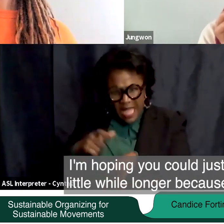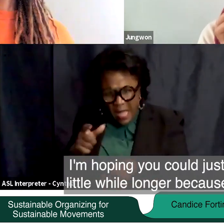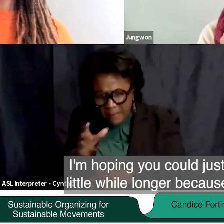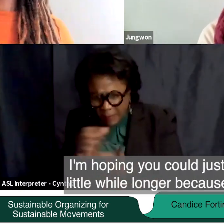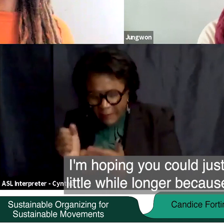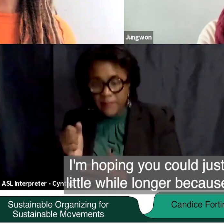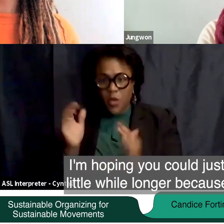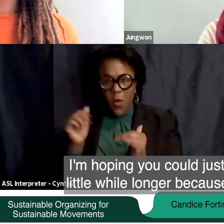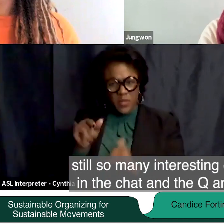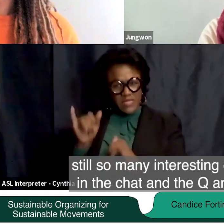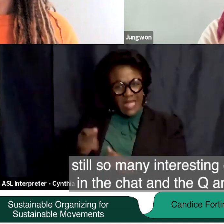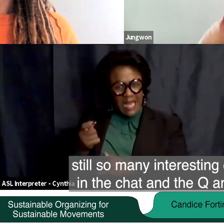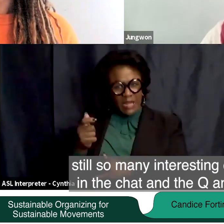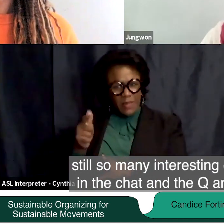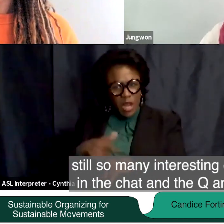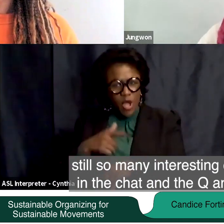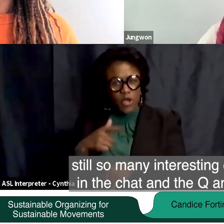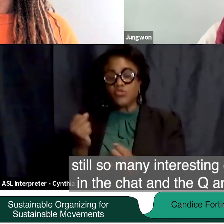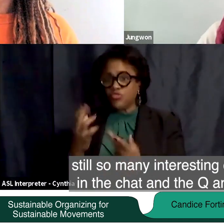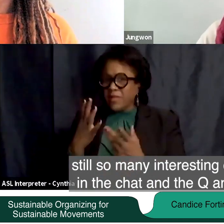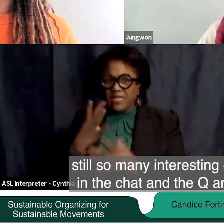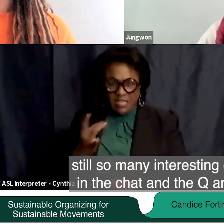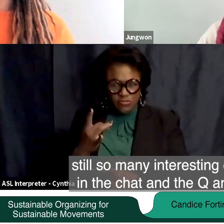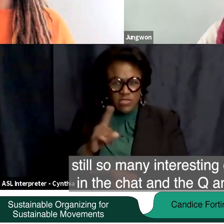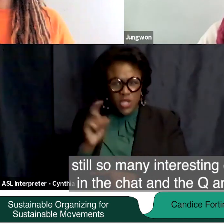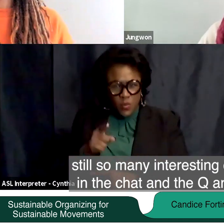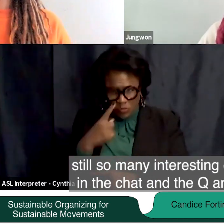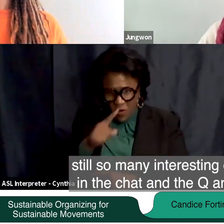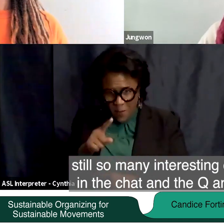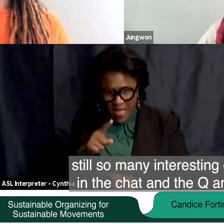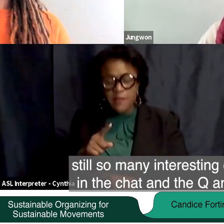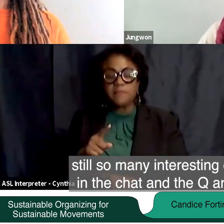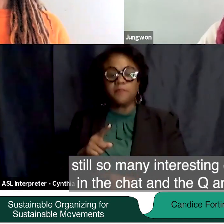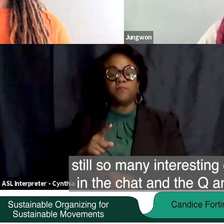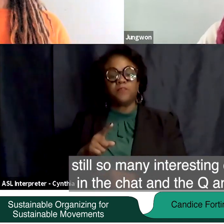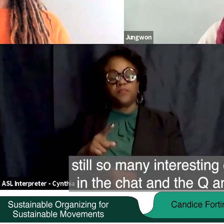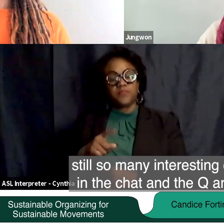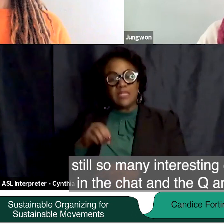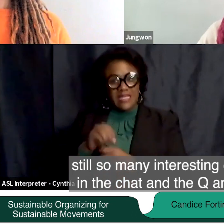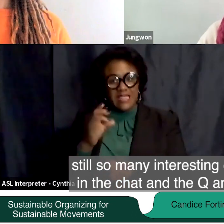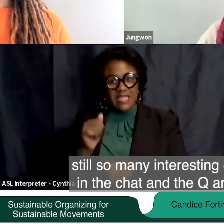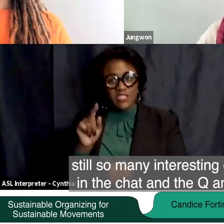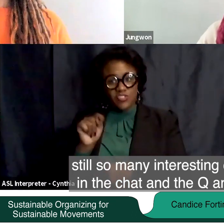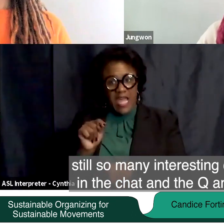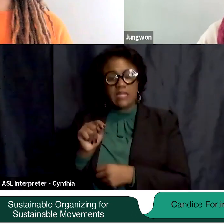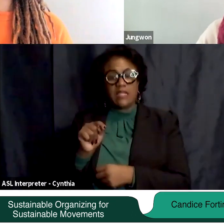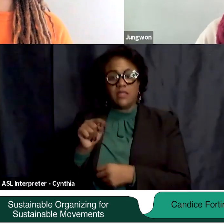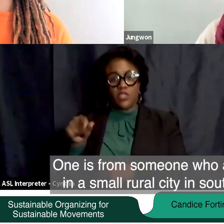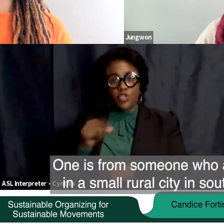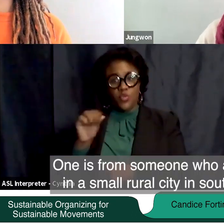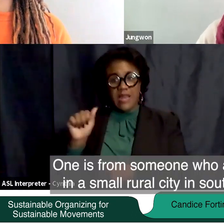little while longer because there are still so many interesting questions and in the chat, in the Q&A